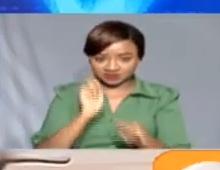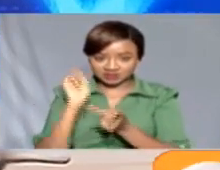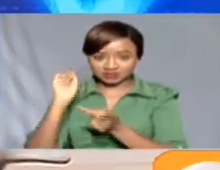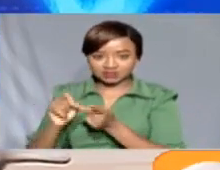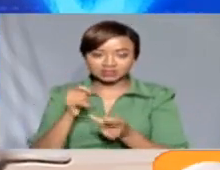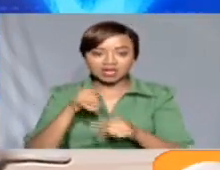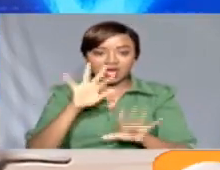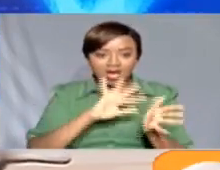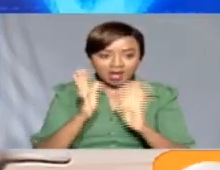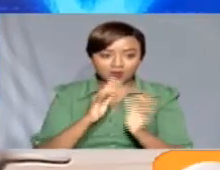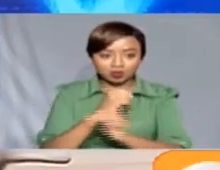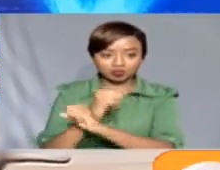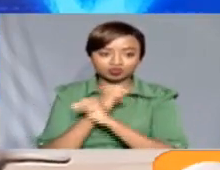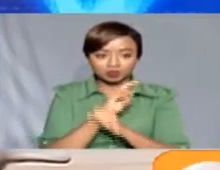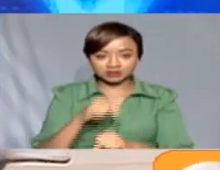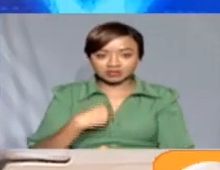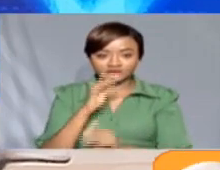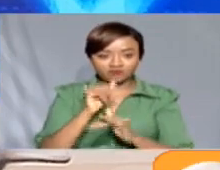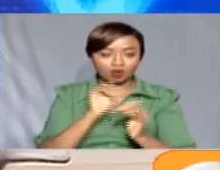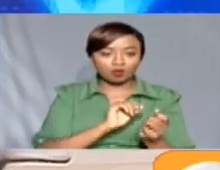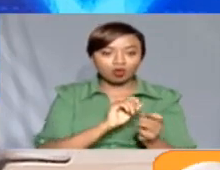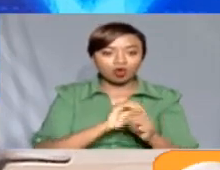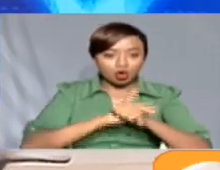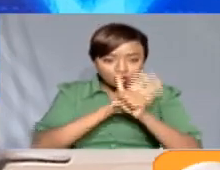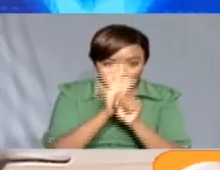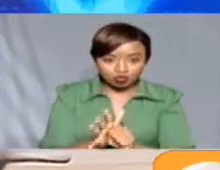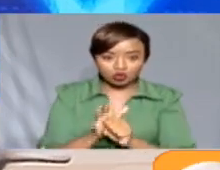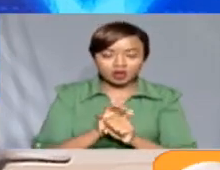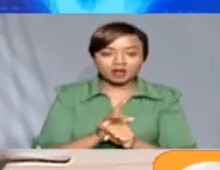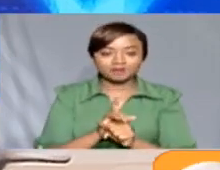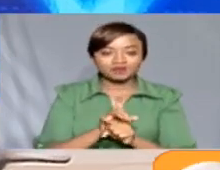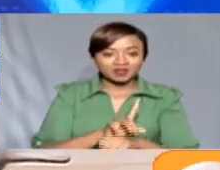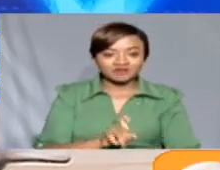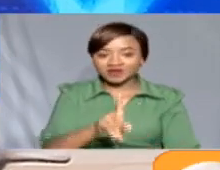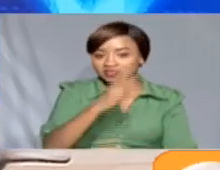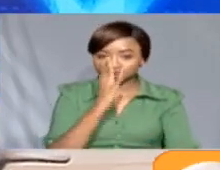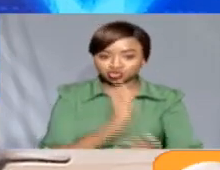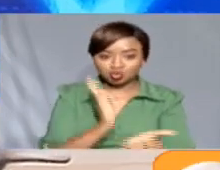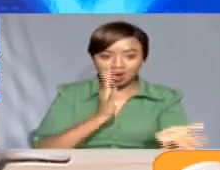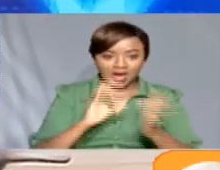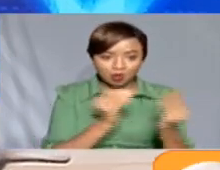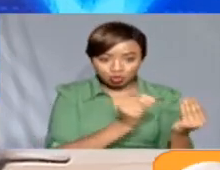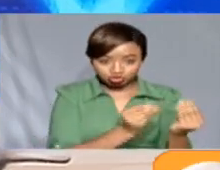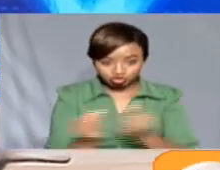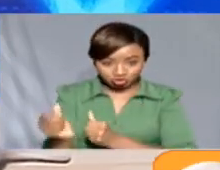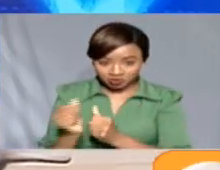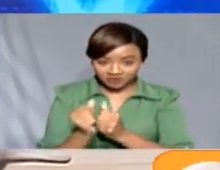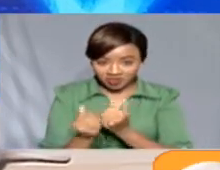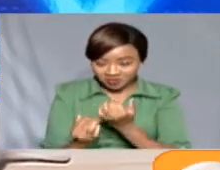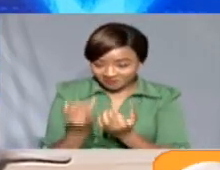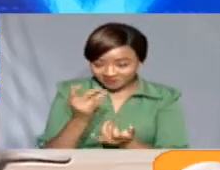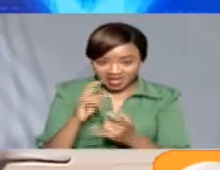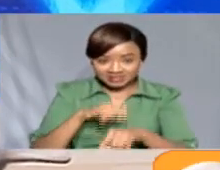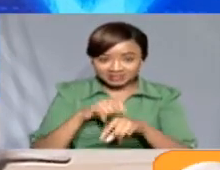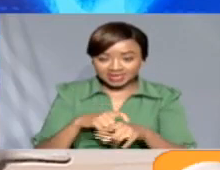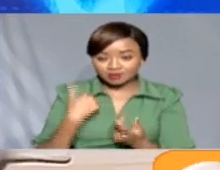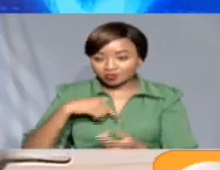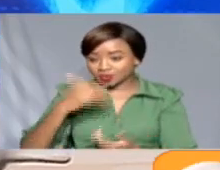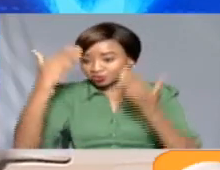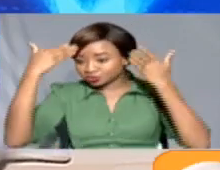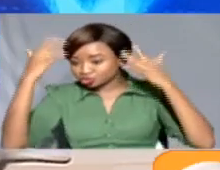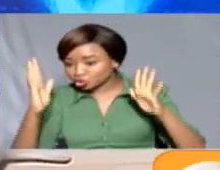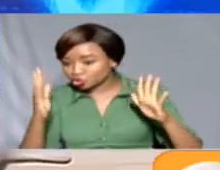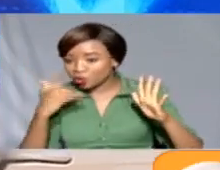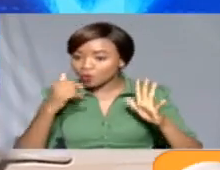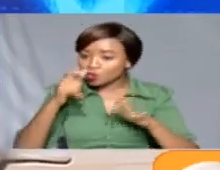the war against COVID-19, said, and I quote, "You cannot fight a fire blindfolded, and we cannot stop this pandemic if we don't know